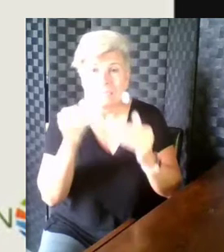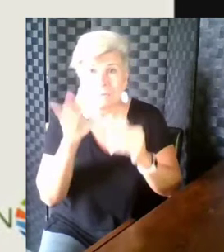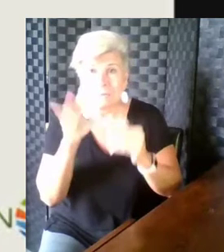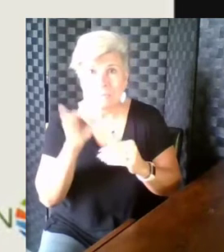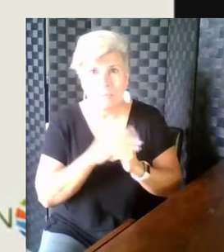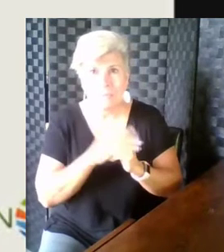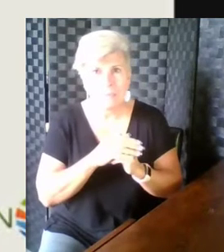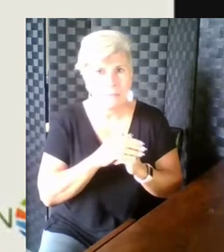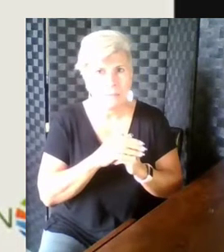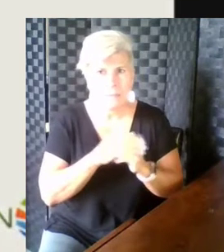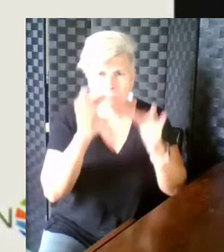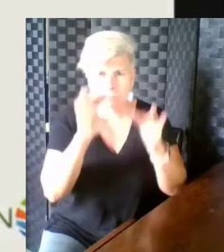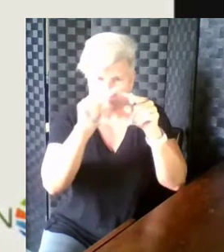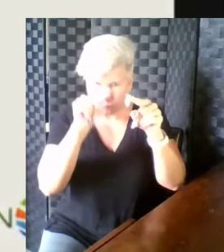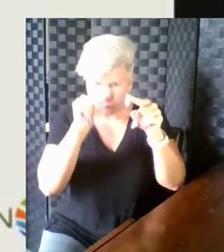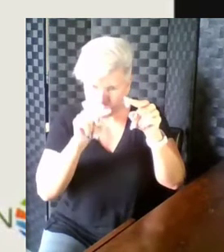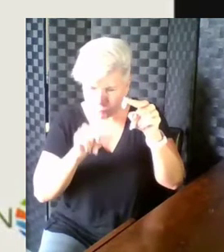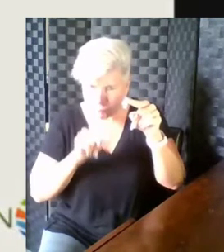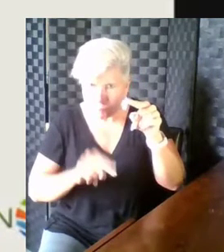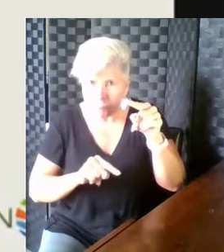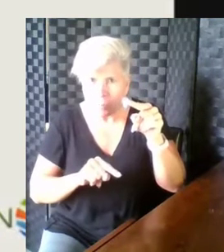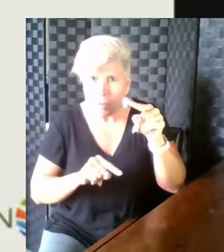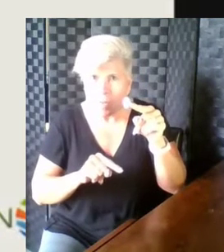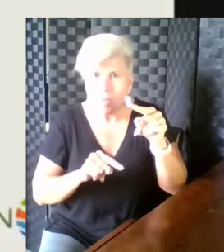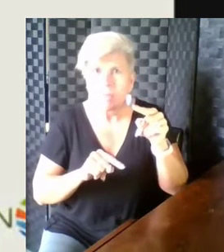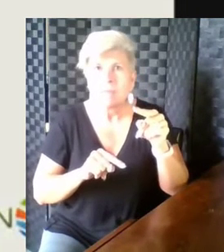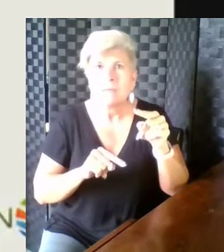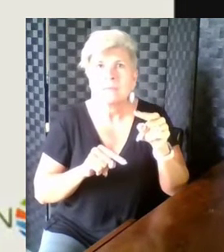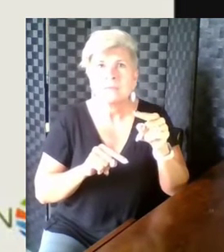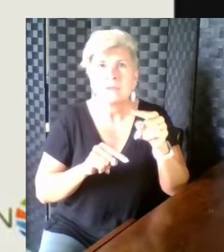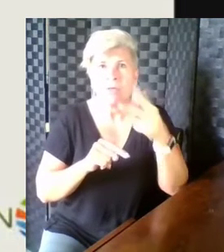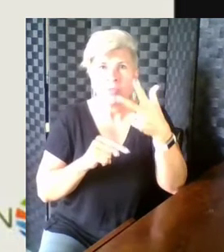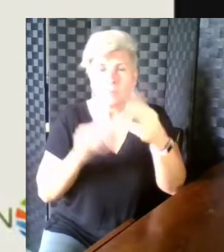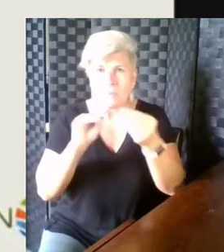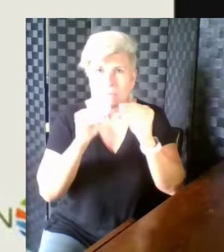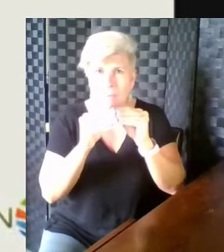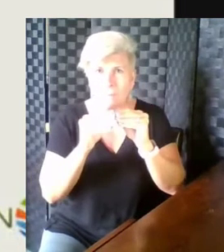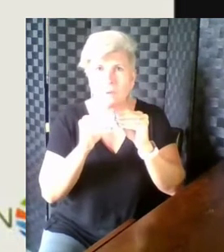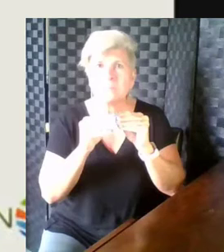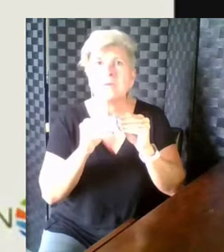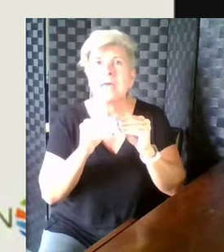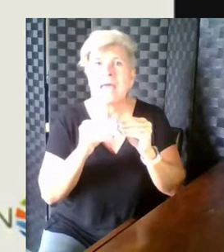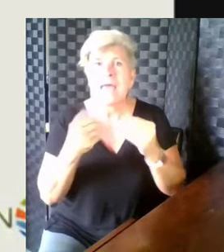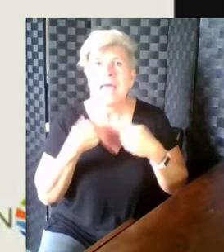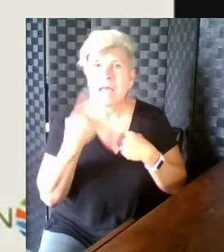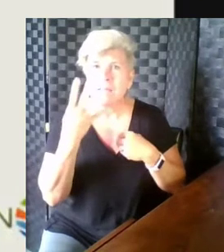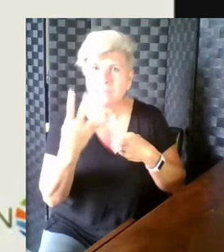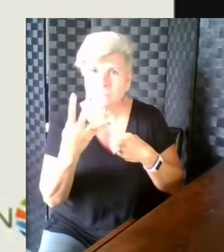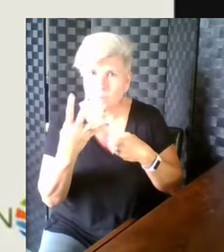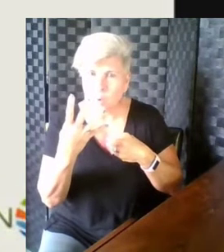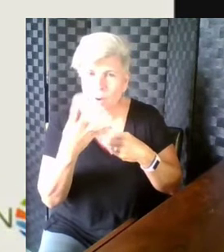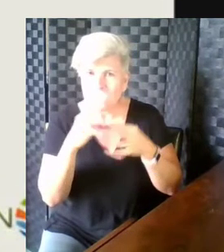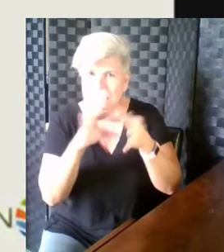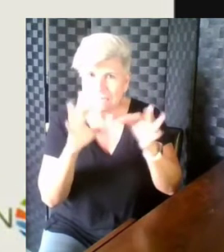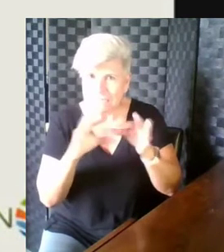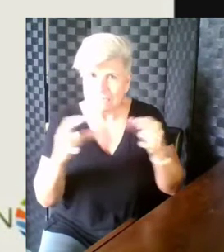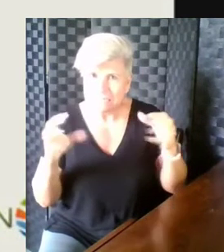Knowing that almost every addition or subtraction equation has 3 equations that are related helps us solve equations with an unknown